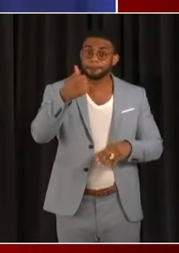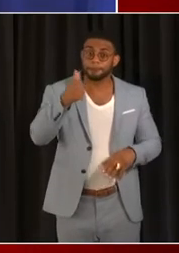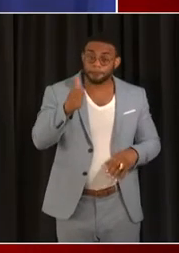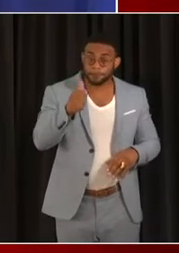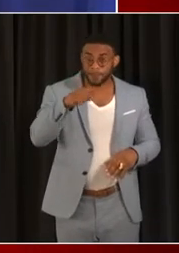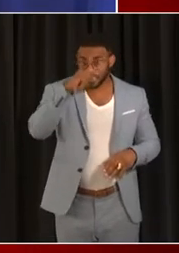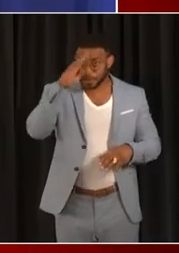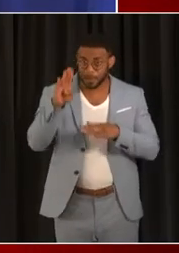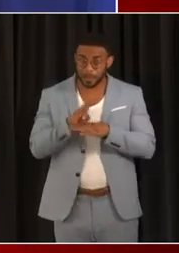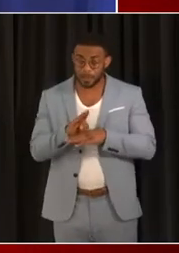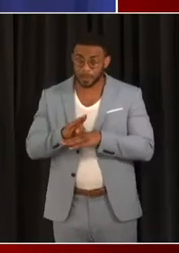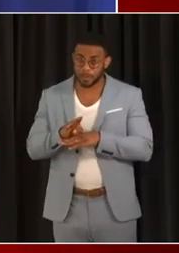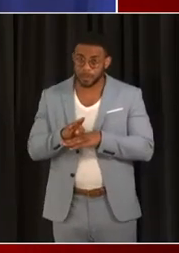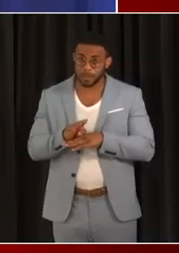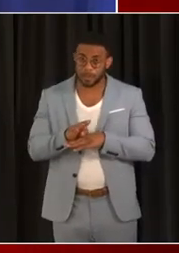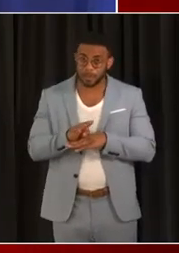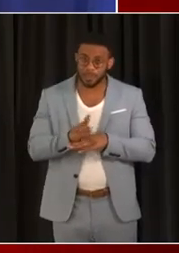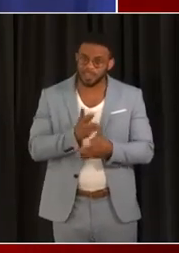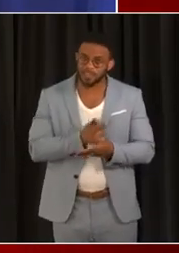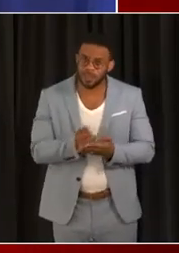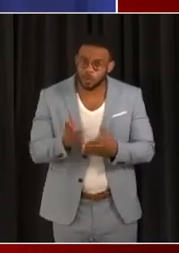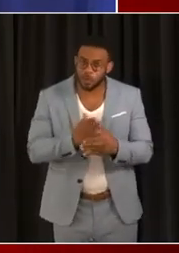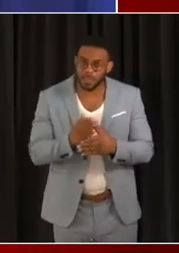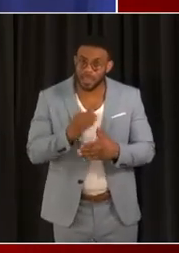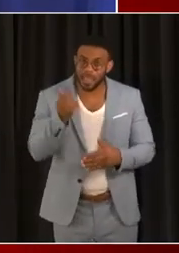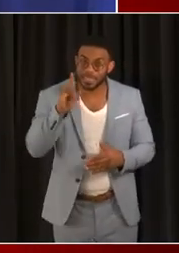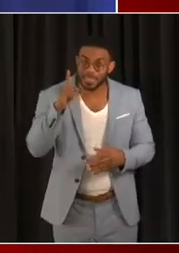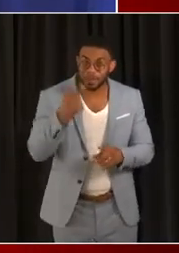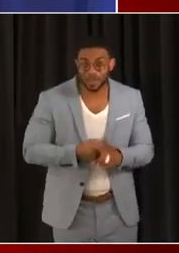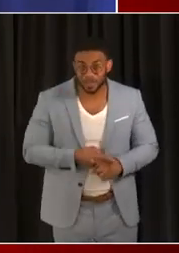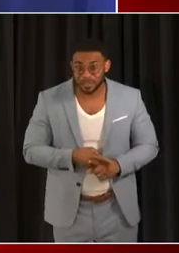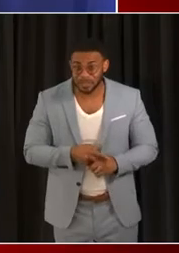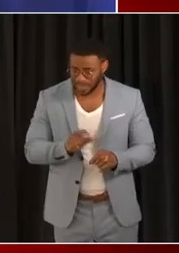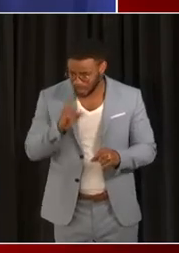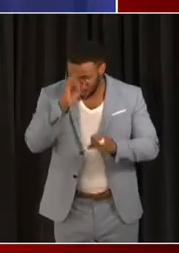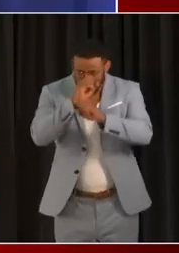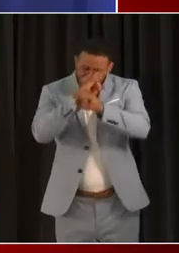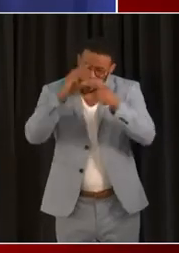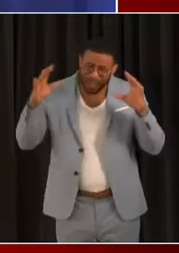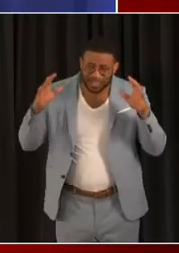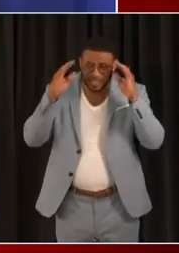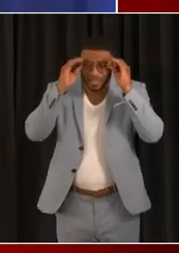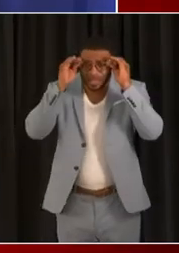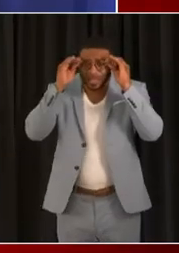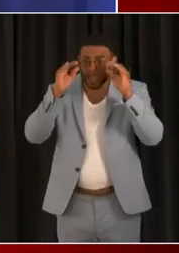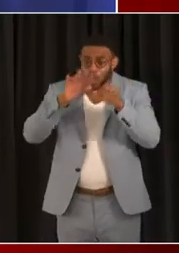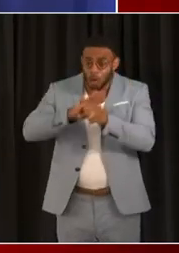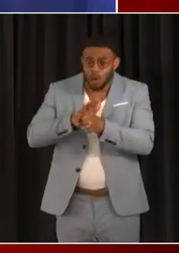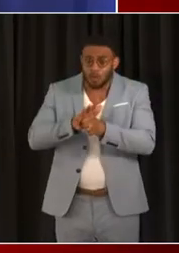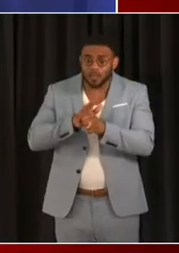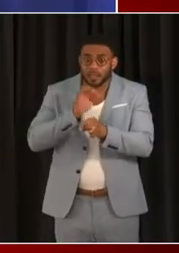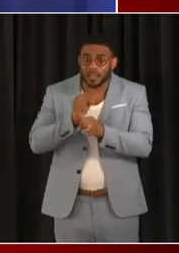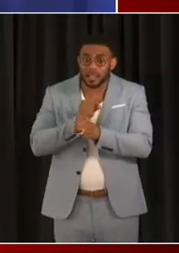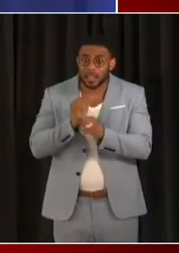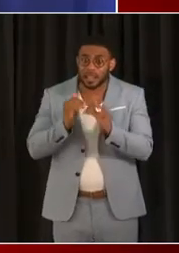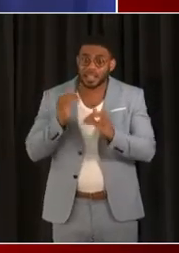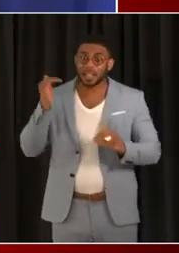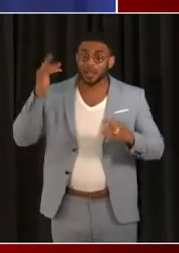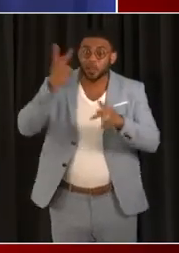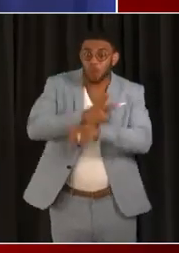of 10 black businesses fail within about 18 months. Can you imagine that COVID has